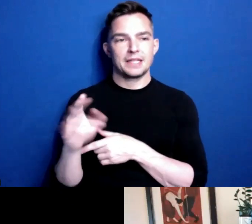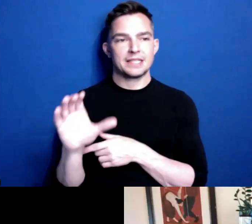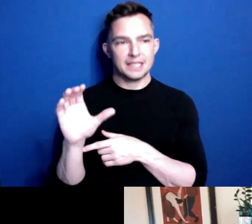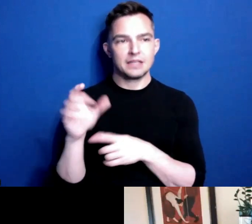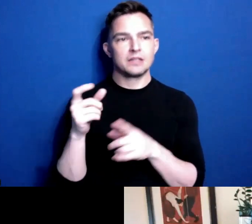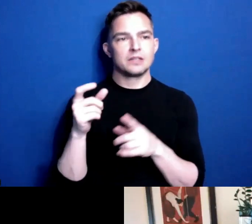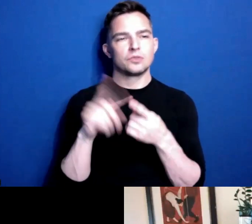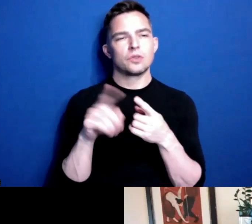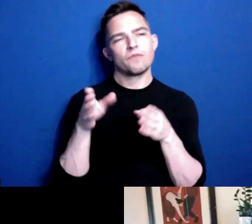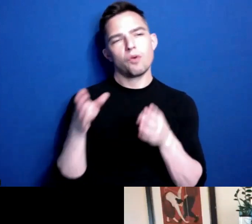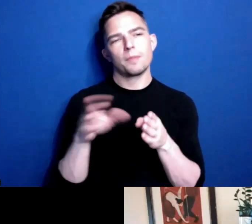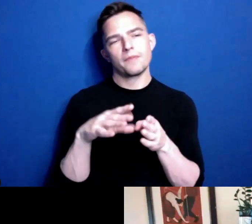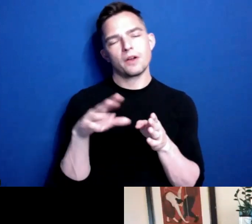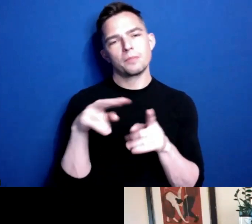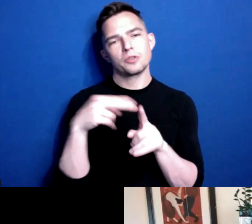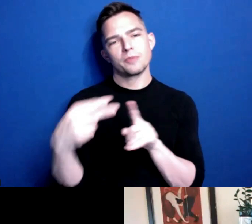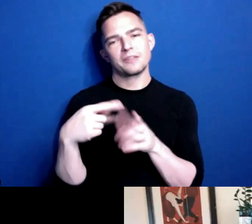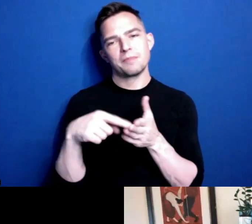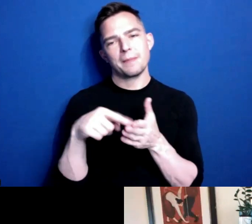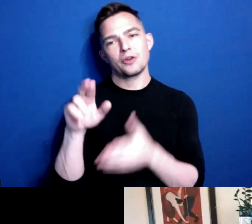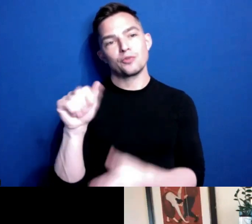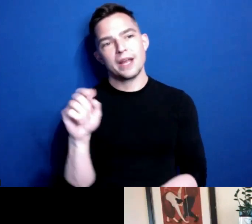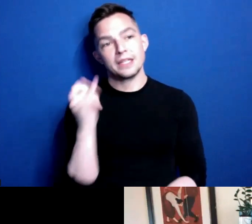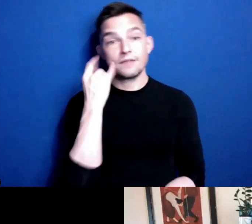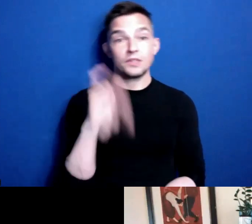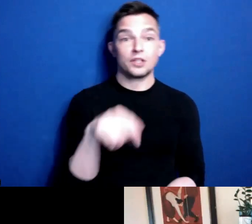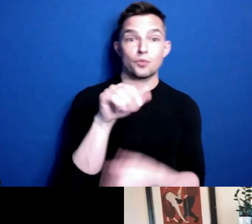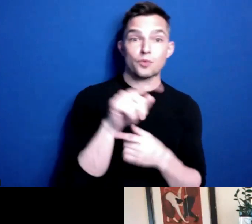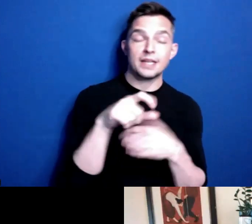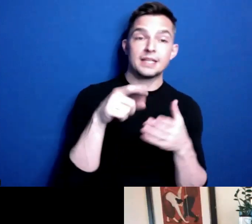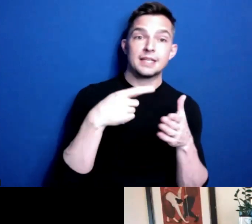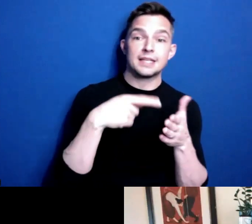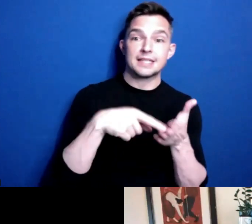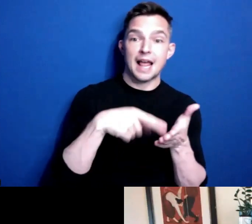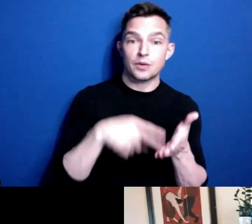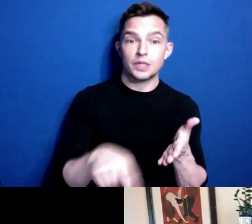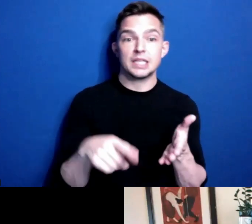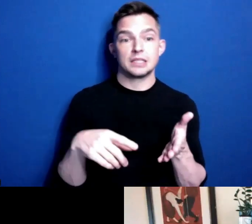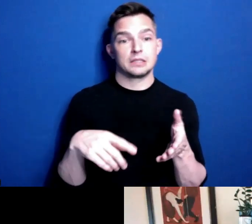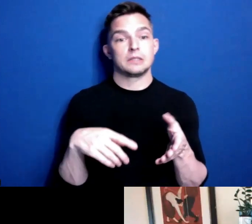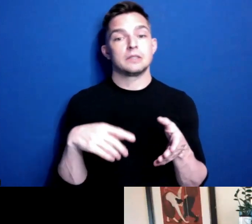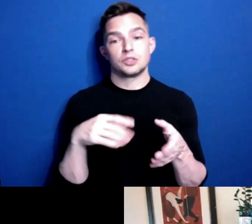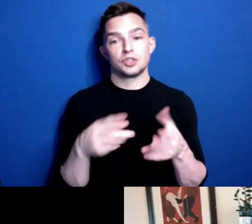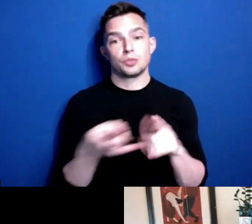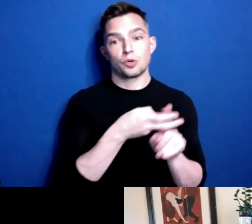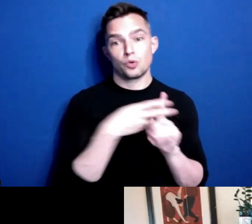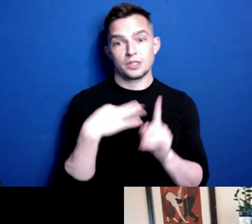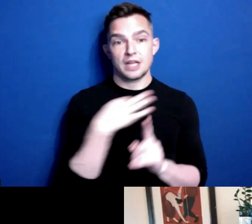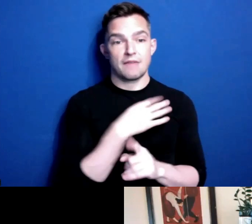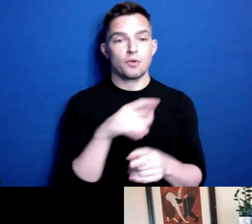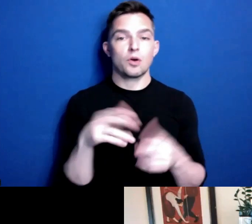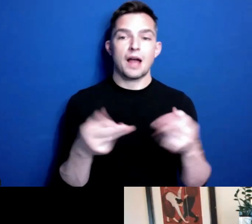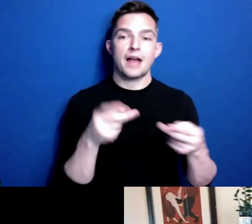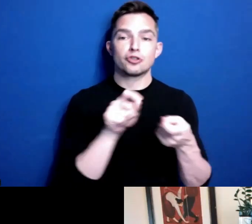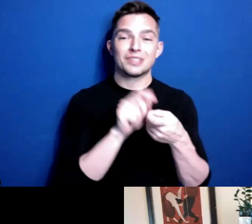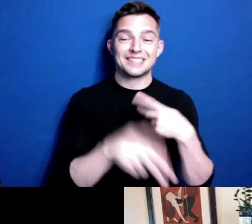prospective payment rate. And so if you need to raise salaries in order to recruit staff, if you need to hire types of staff that